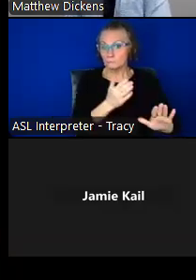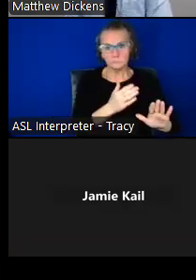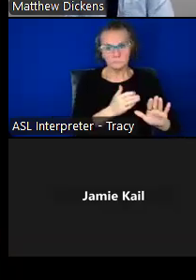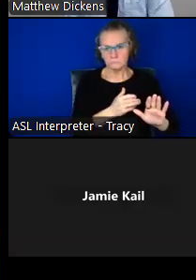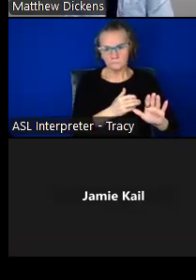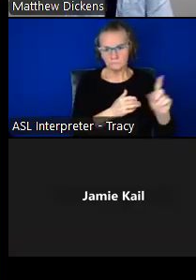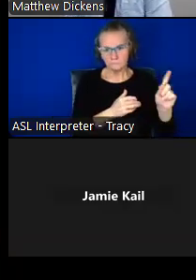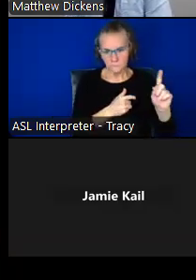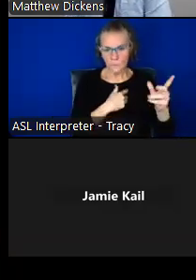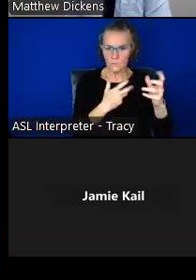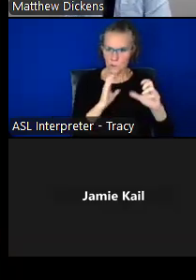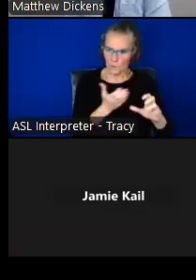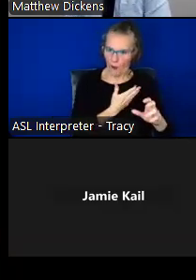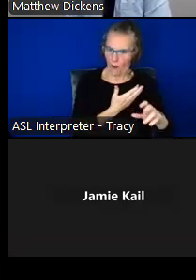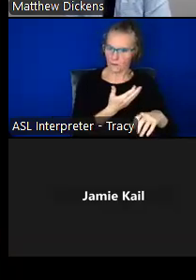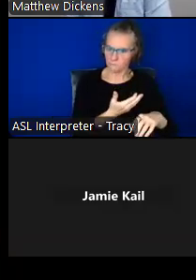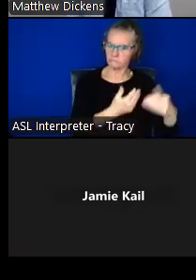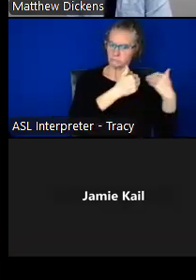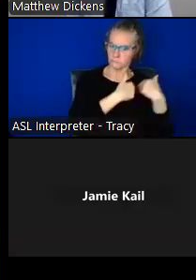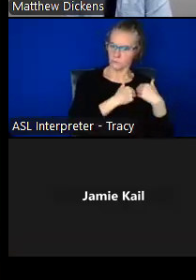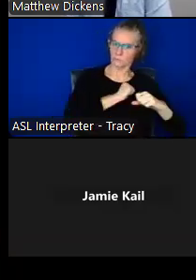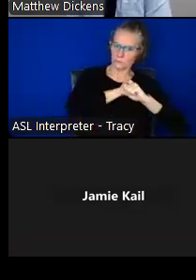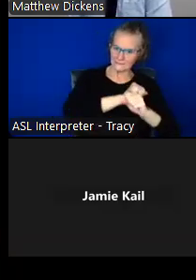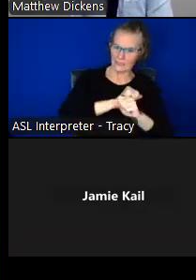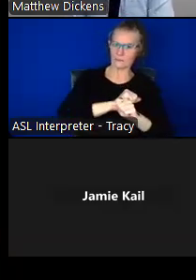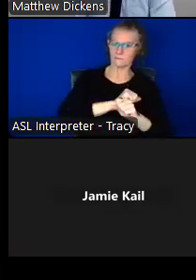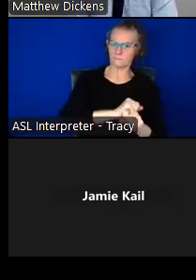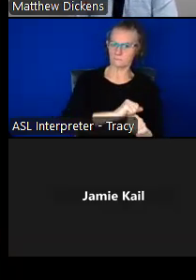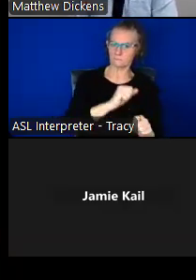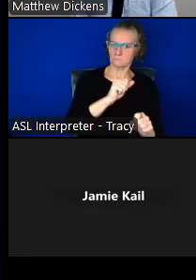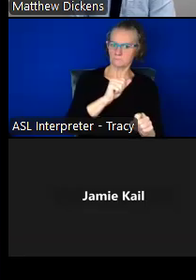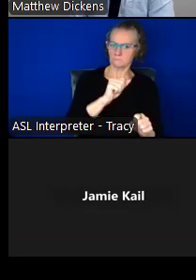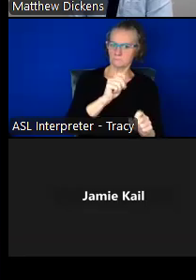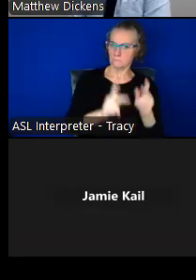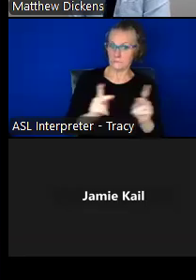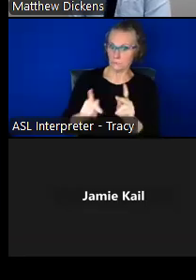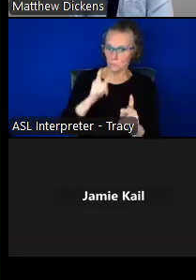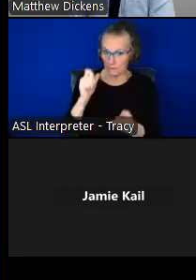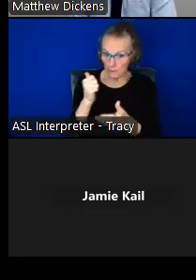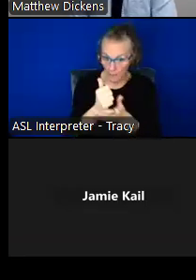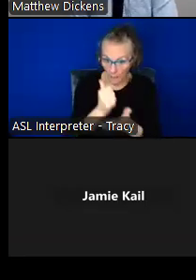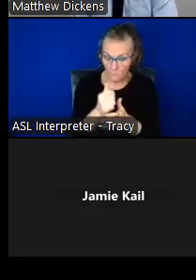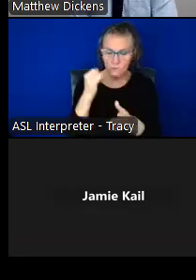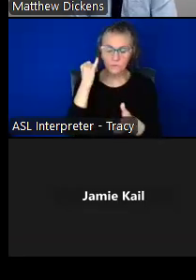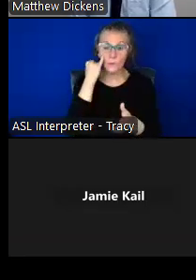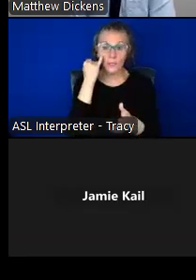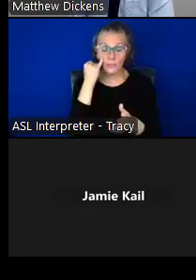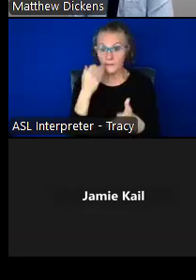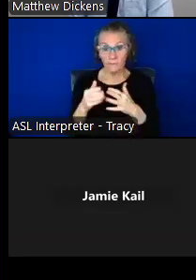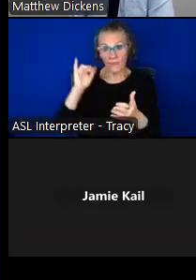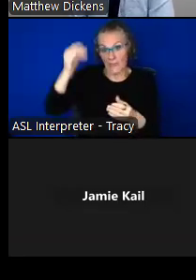it. We want to do our due diligence to protect the individuals that need assistance. And so even